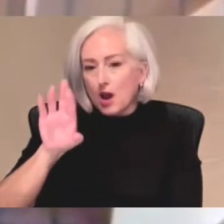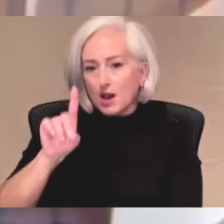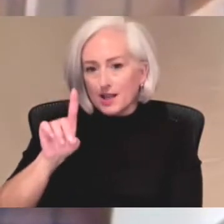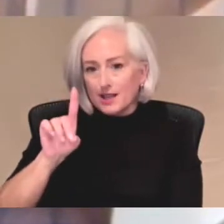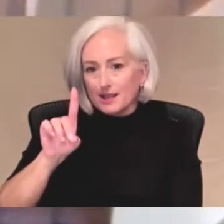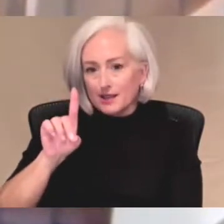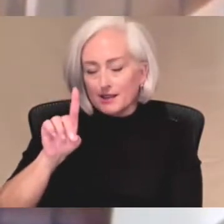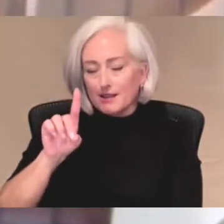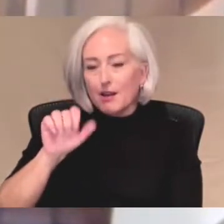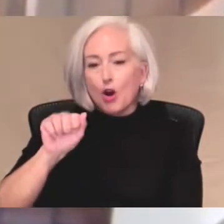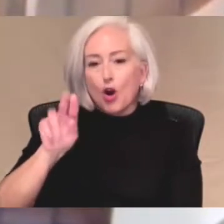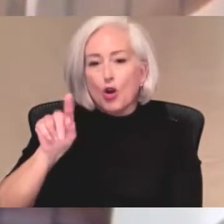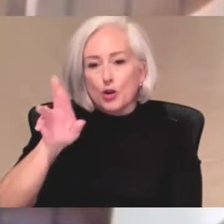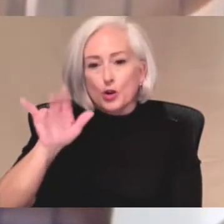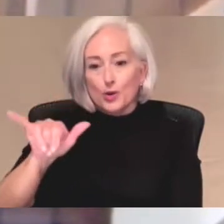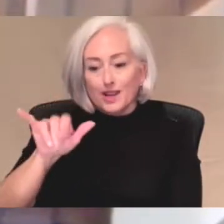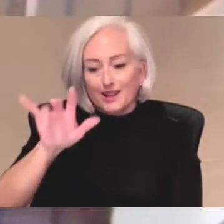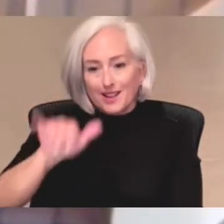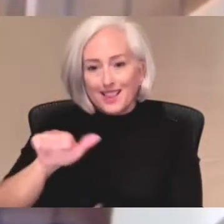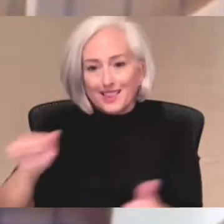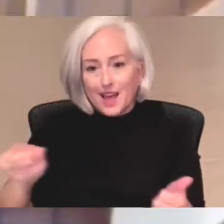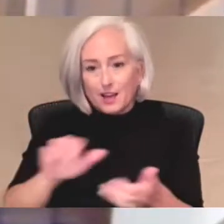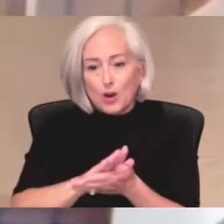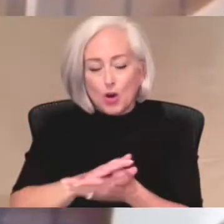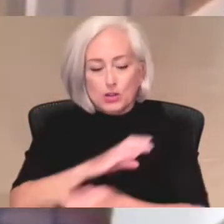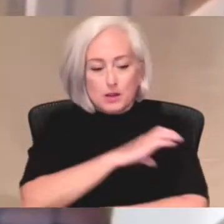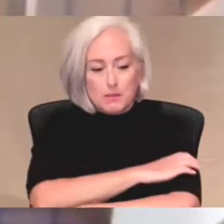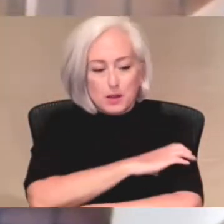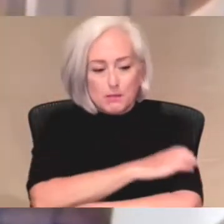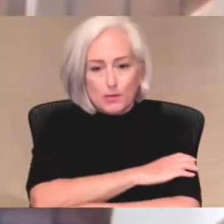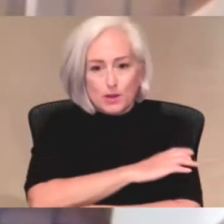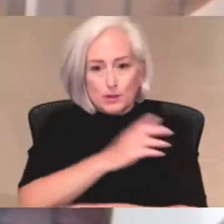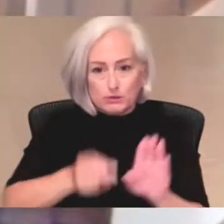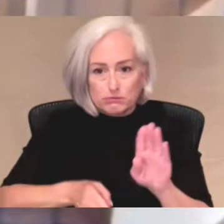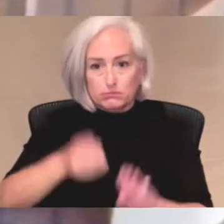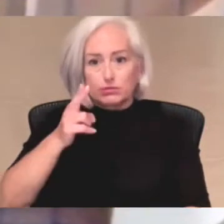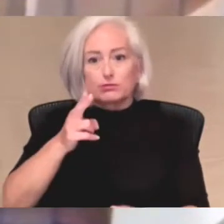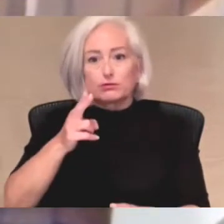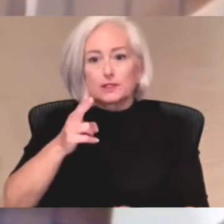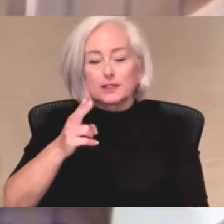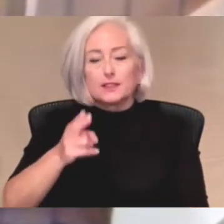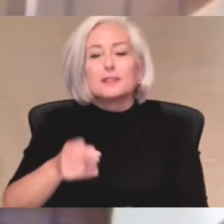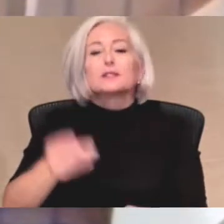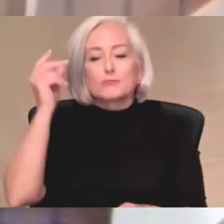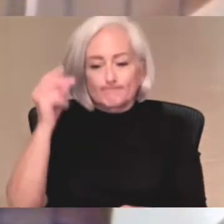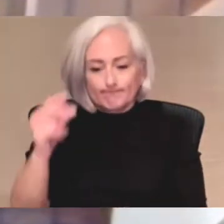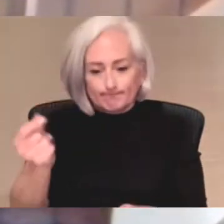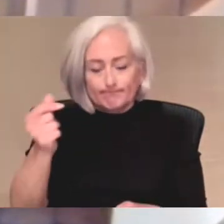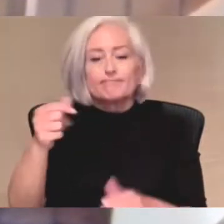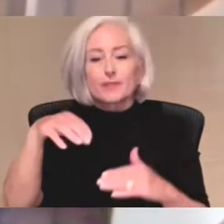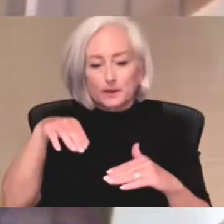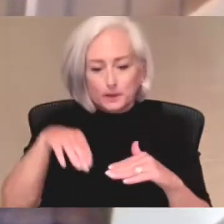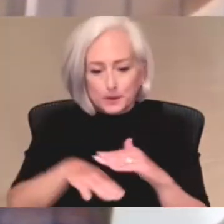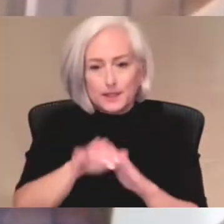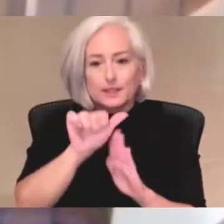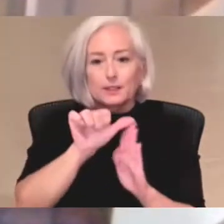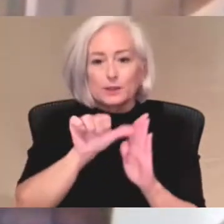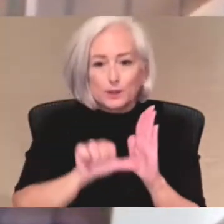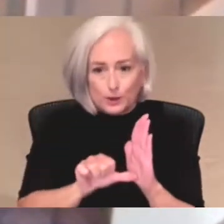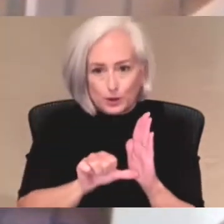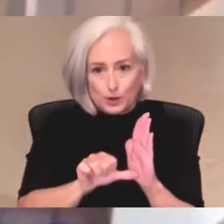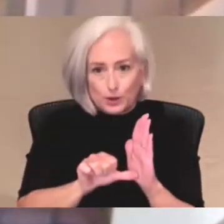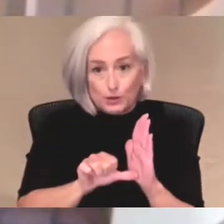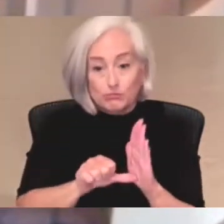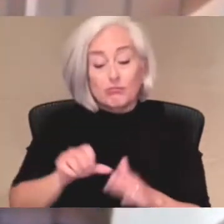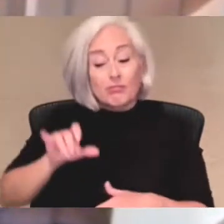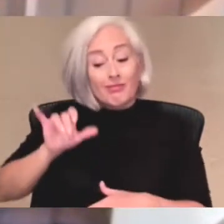got into surgery very quickly, and I was only having very